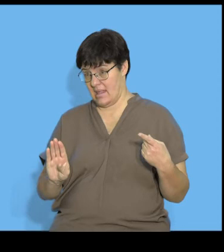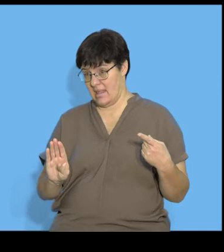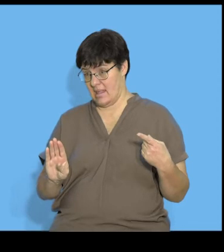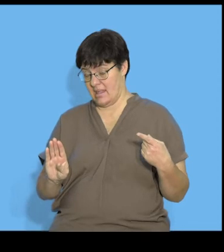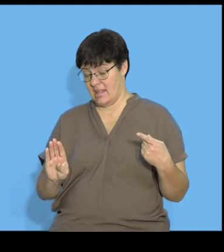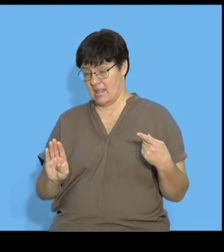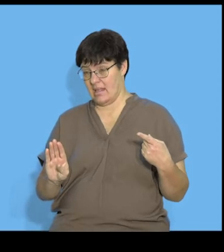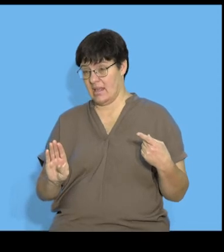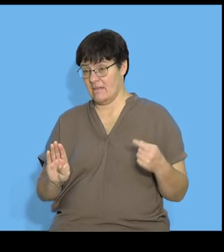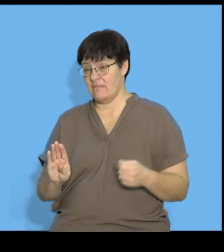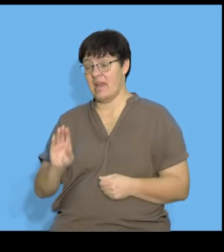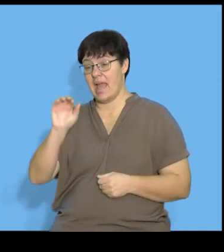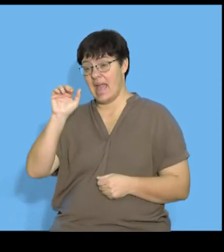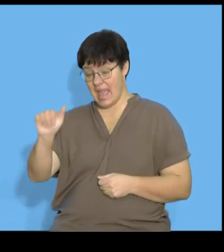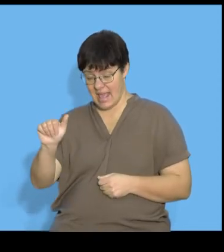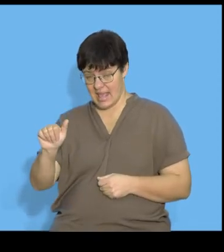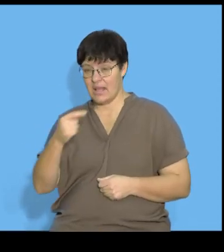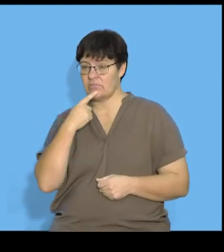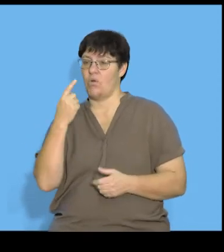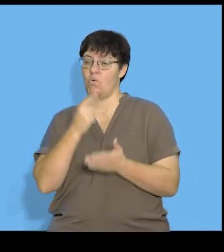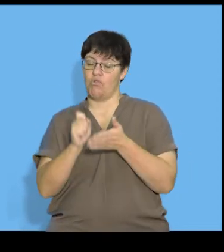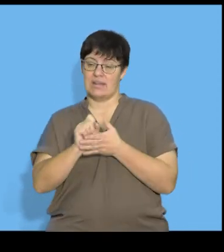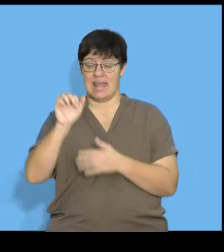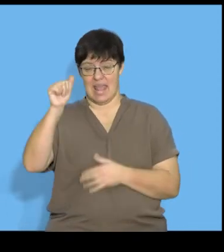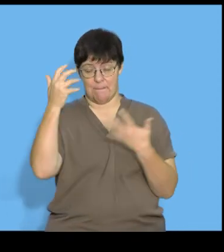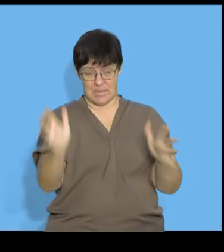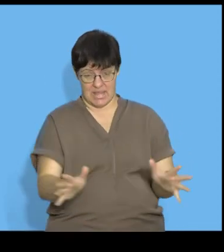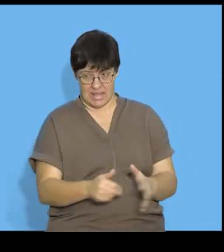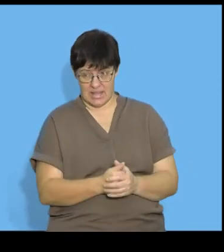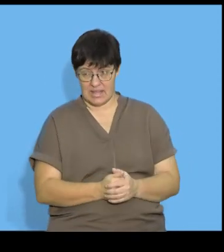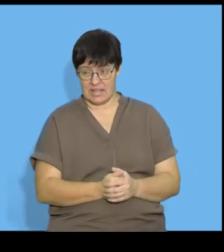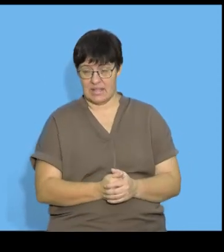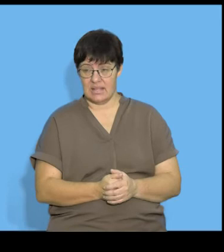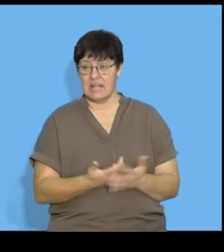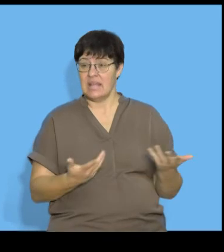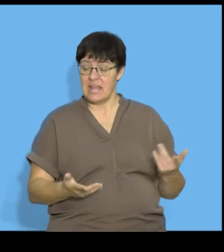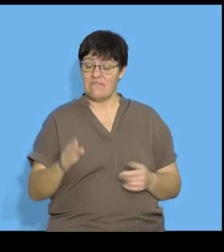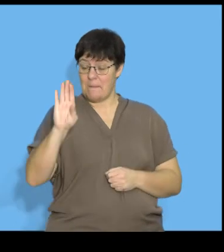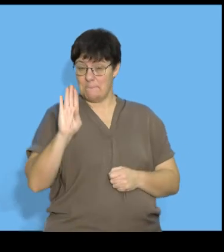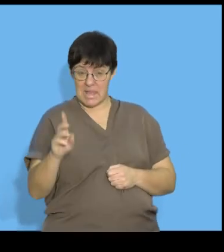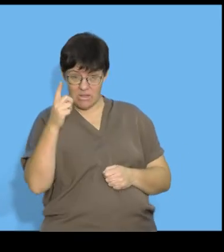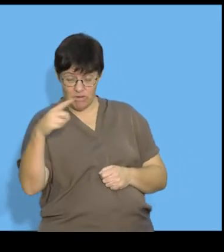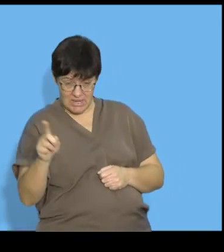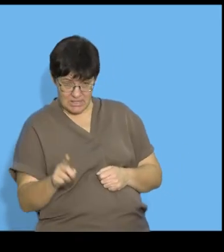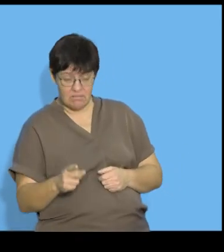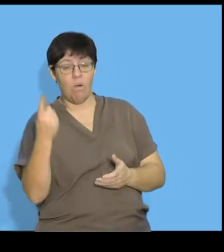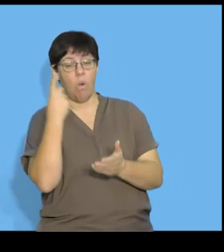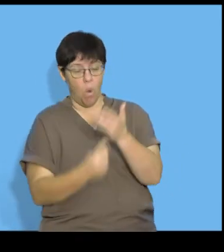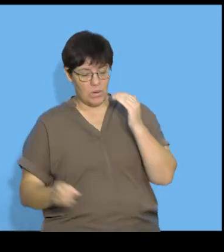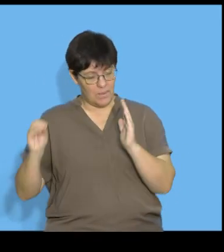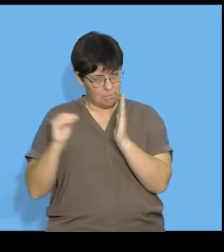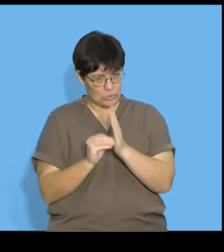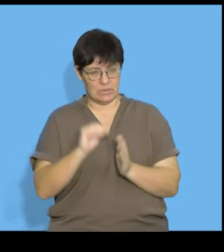if A is correct, you write only A. If statement B is correct, you write